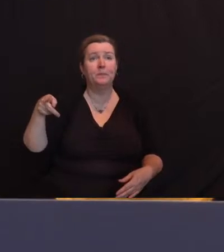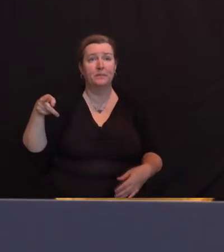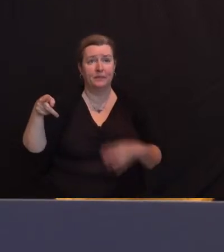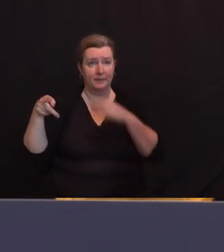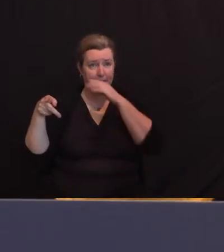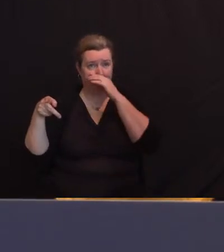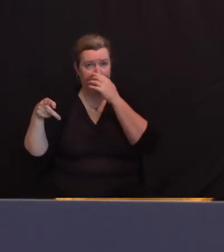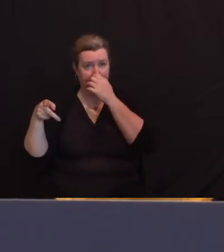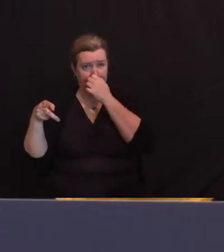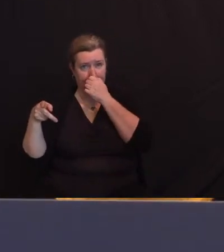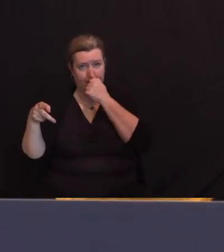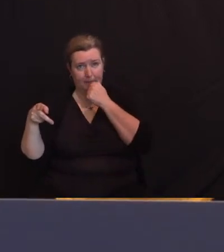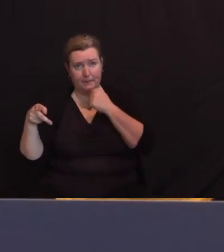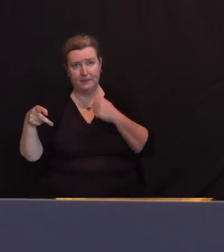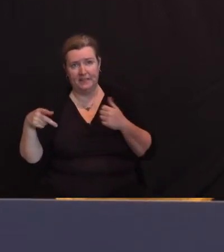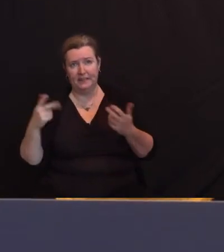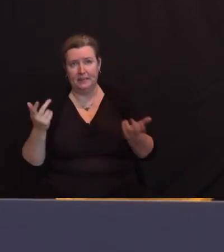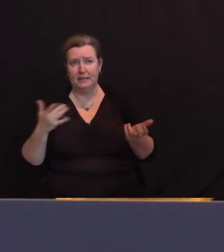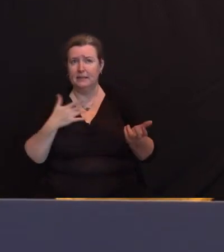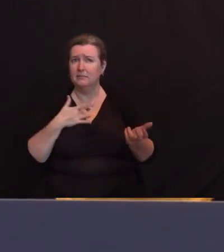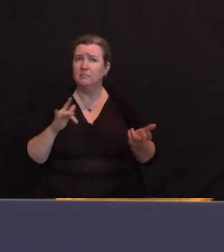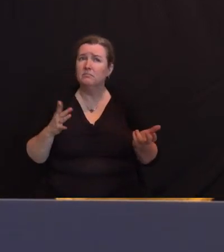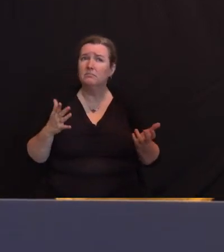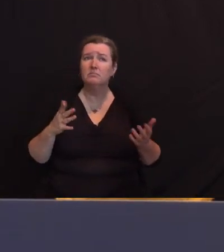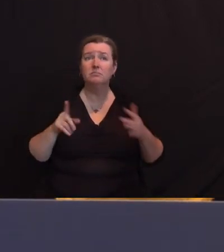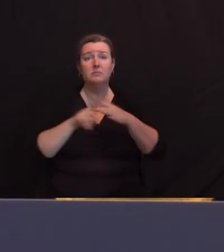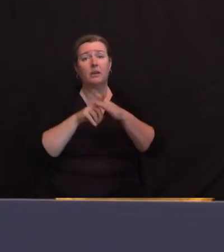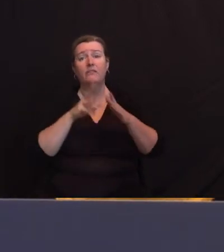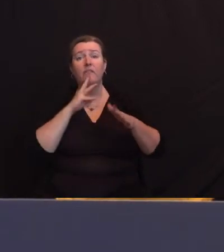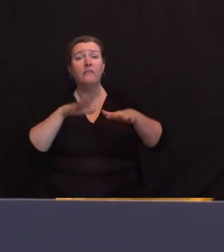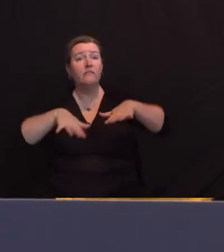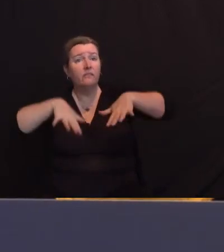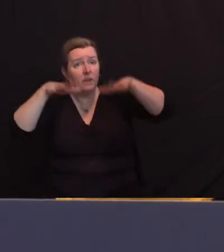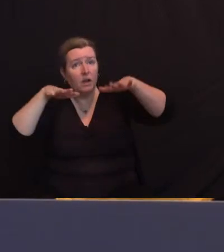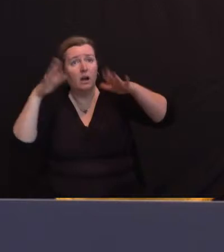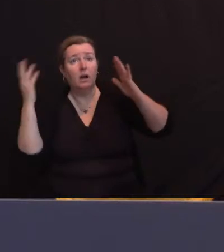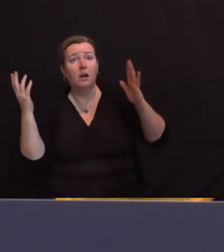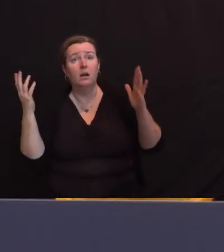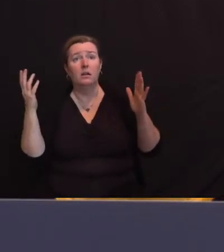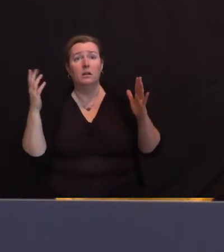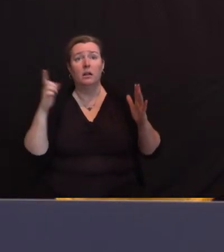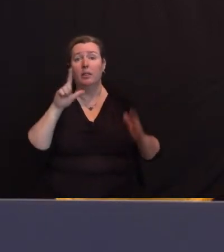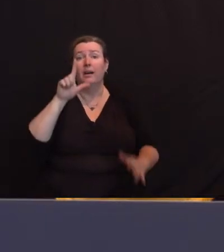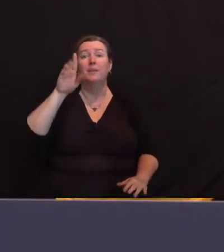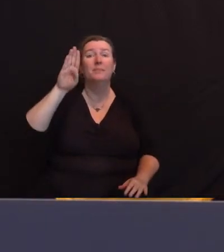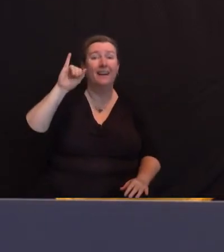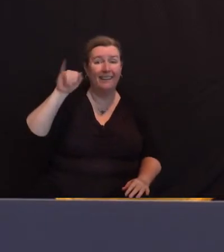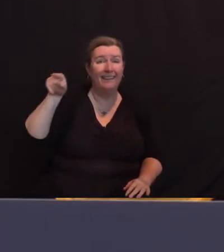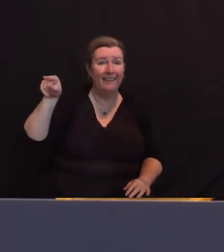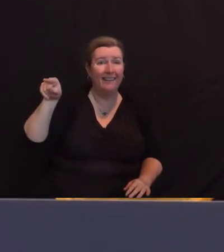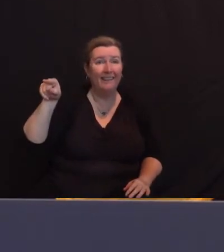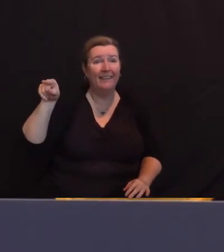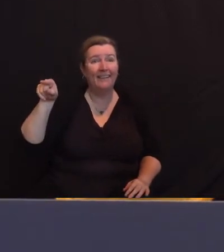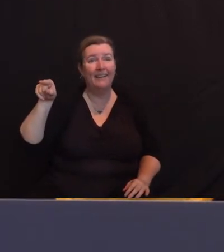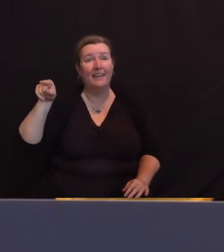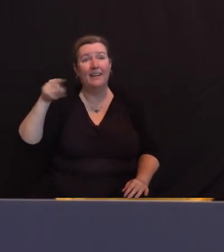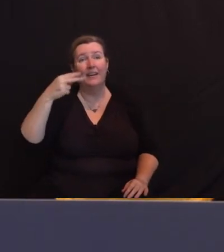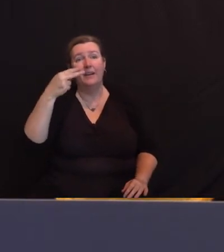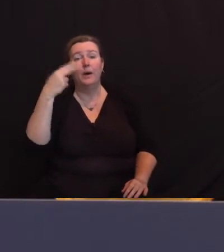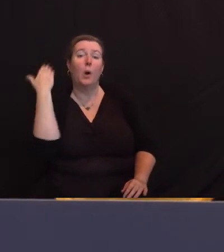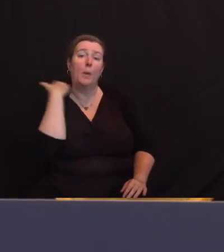in a storm, we saw that as well. So Long Beach Island, Hoboken, Jersey City,